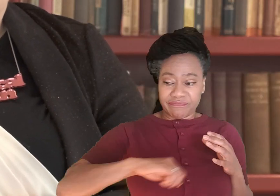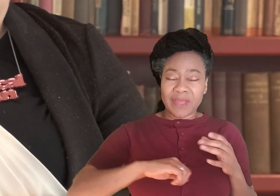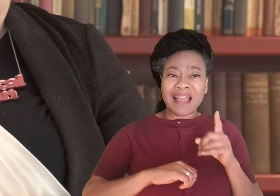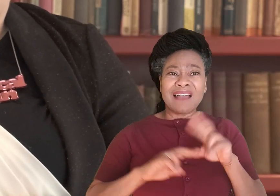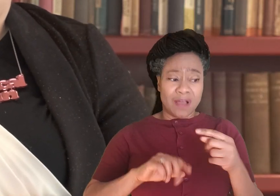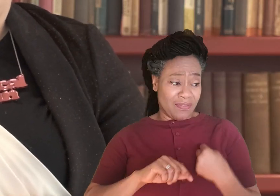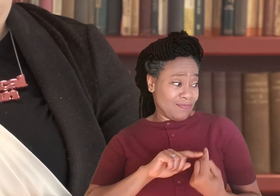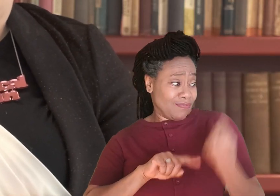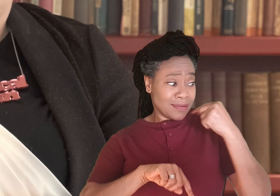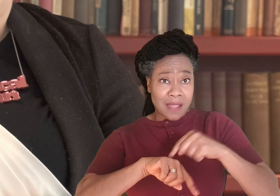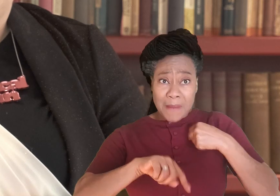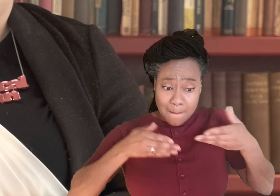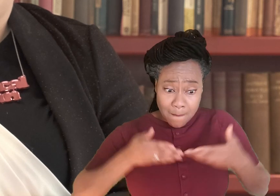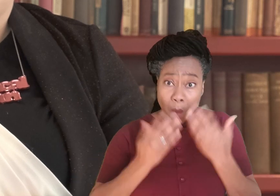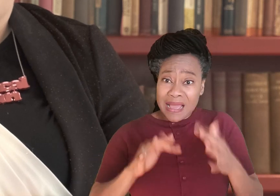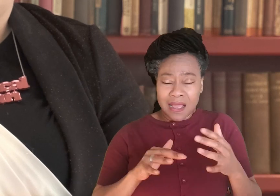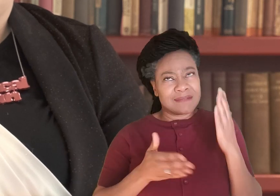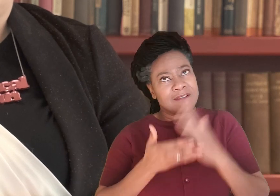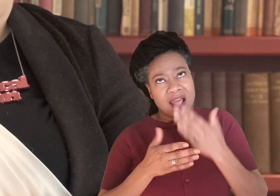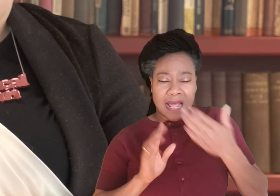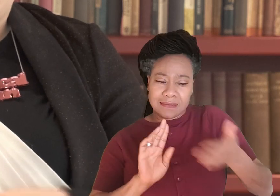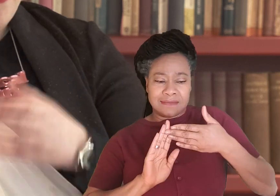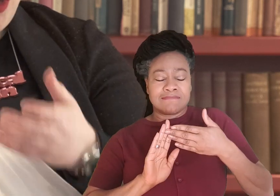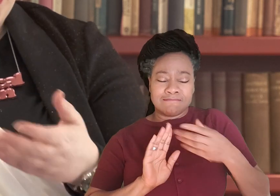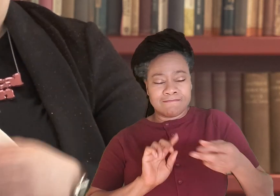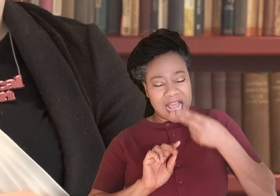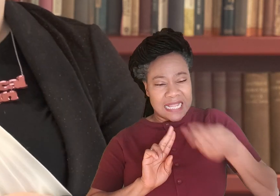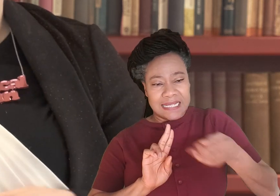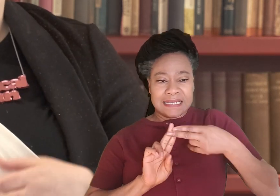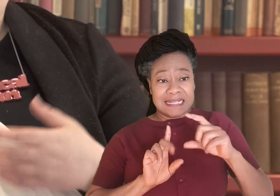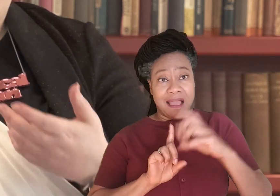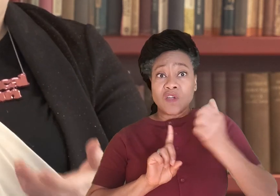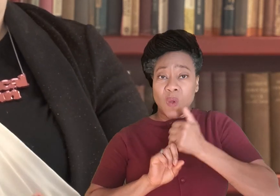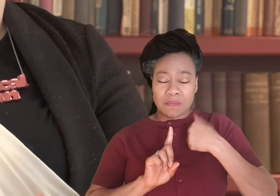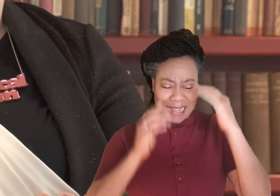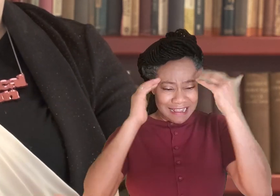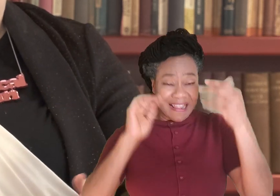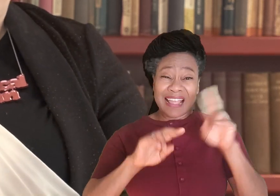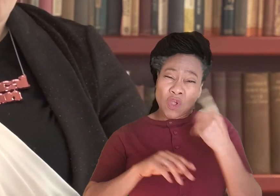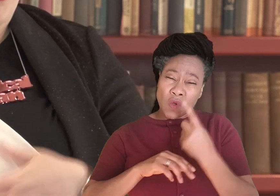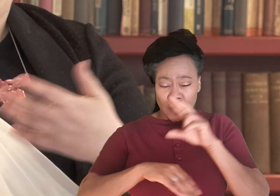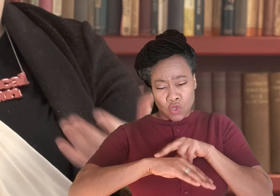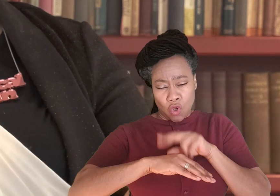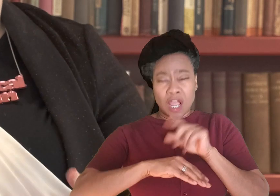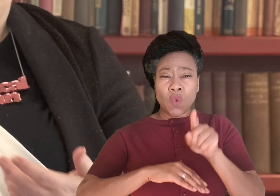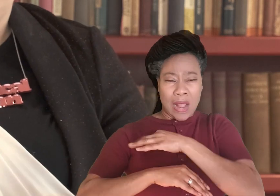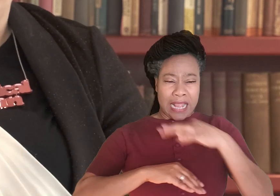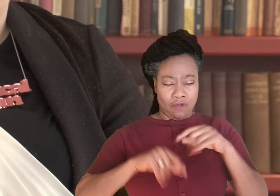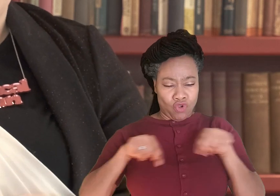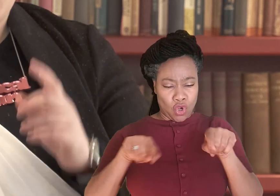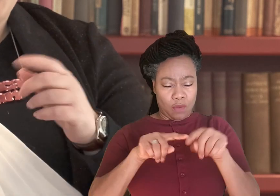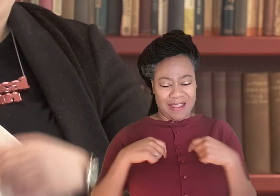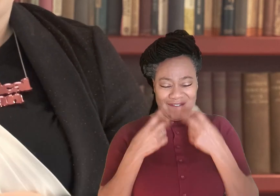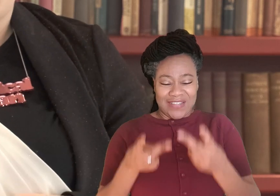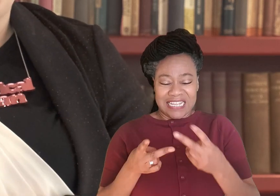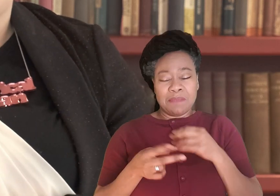I definitely would have been diagnosed as a hysteric. If you were doctors and I came into your clinic room and rattled off my list of